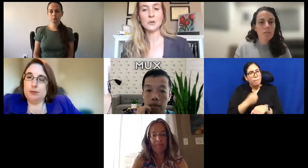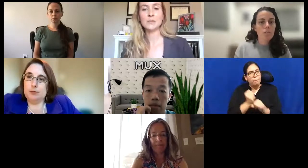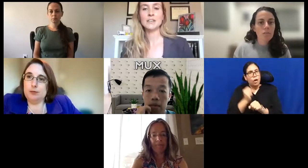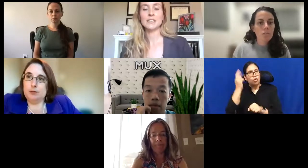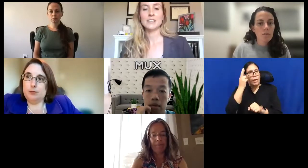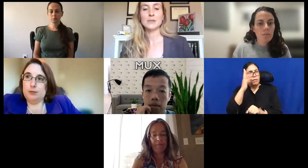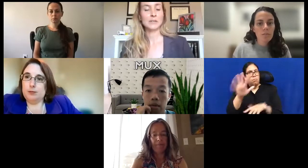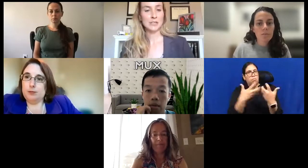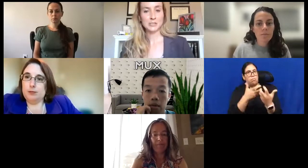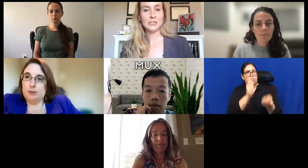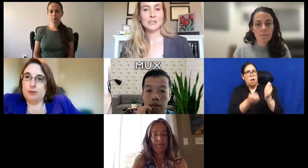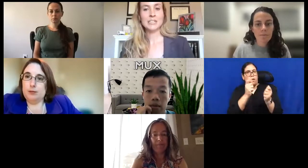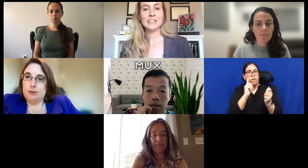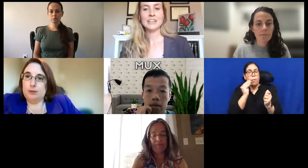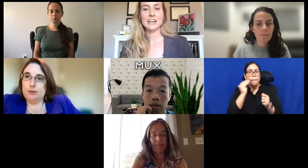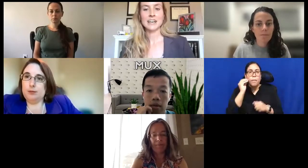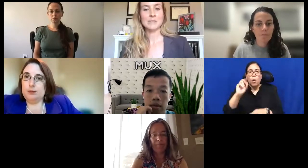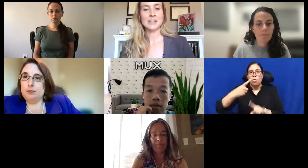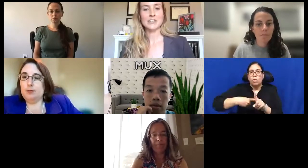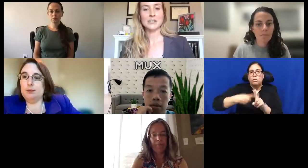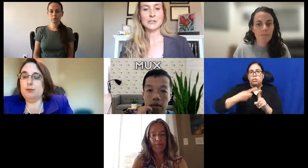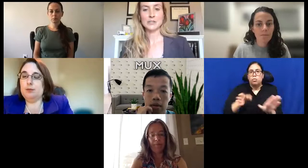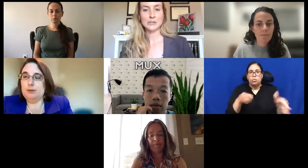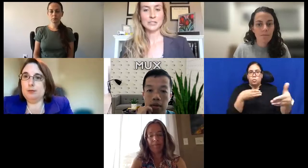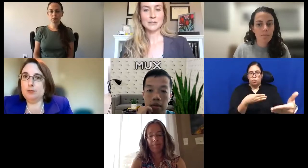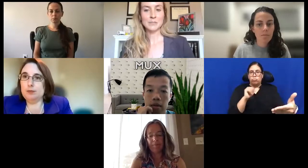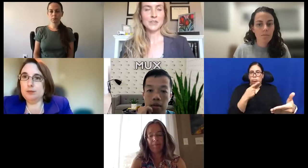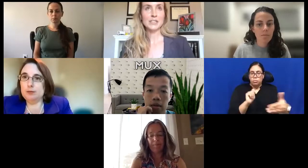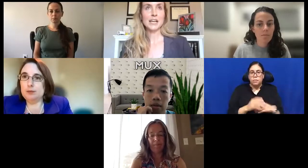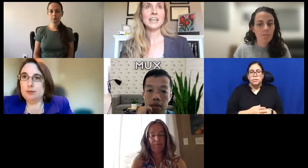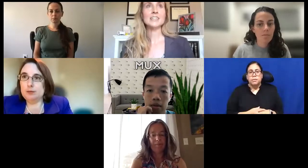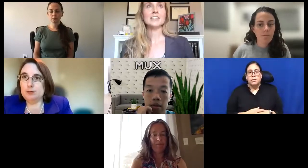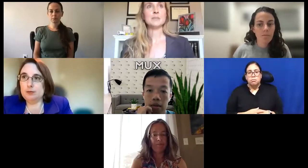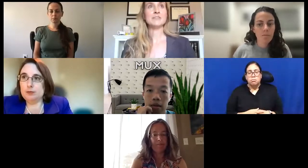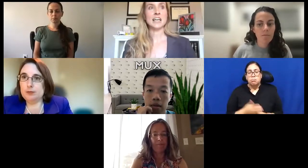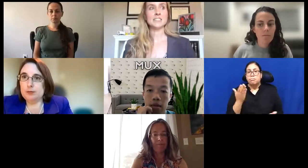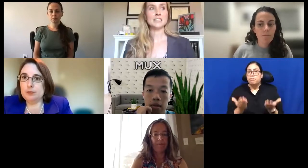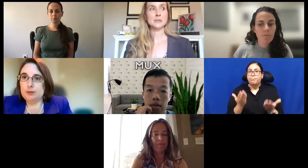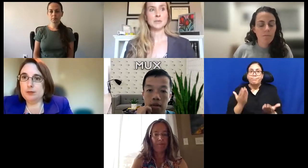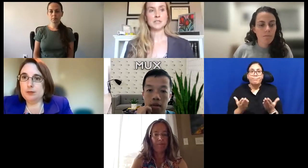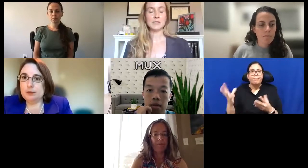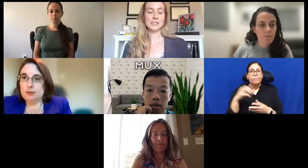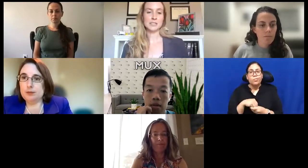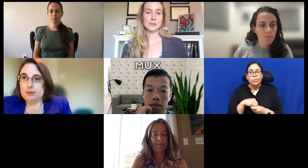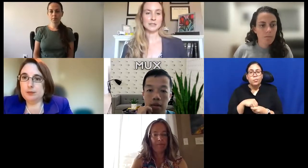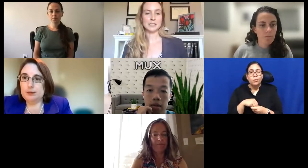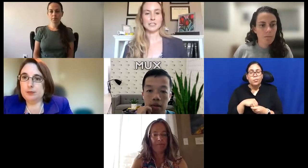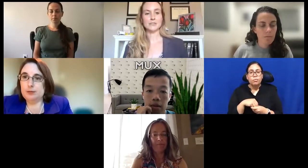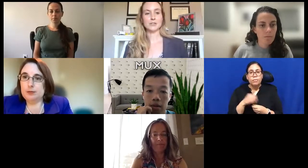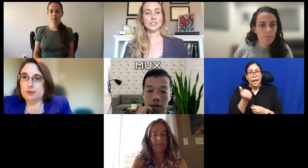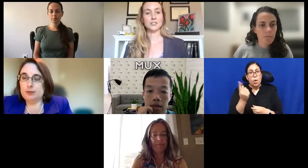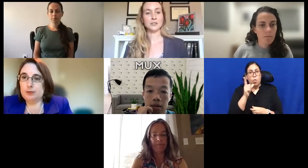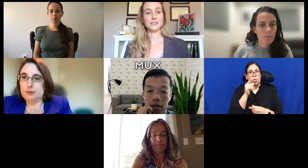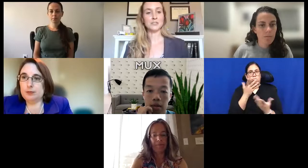a home or a rental unit. It could include anything that prevents the person with a